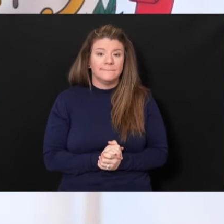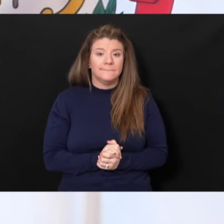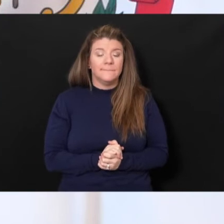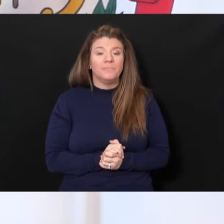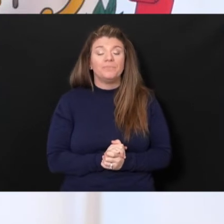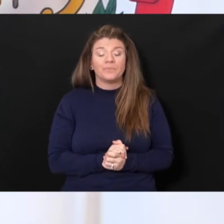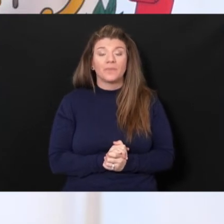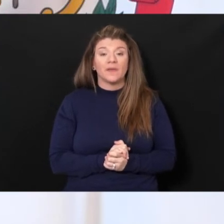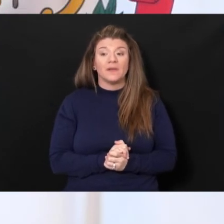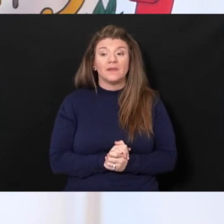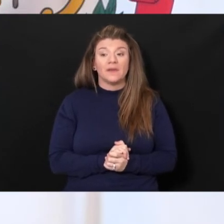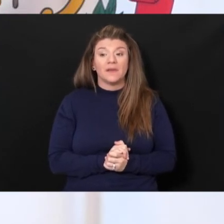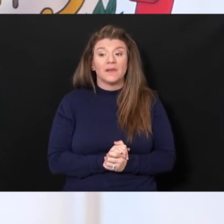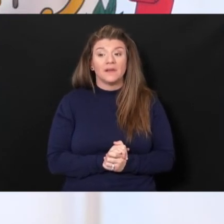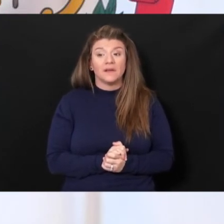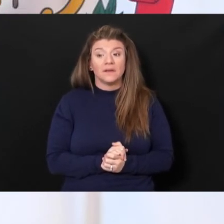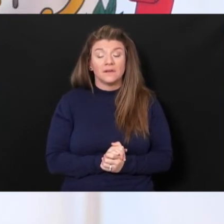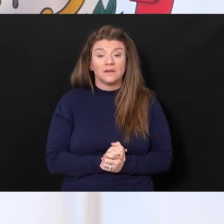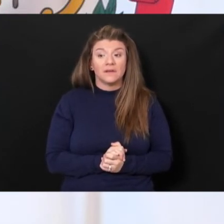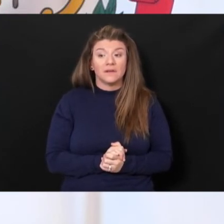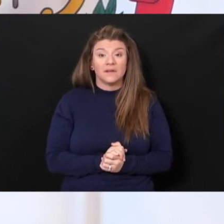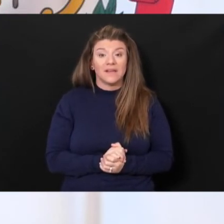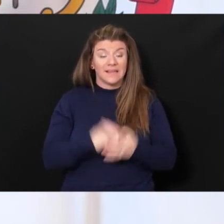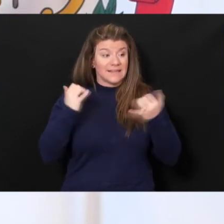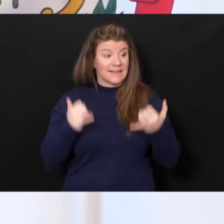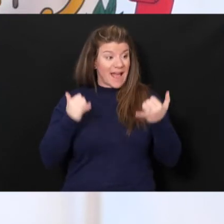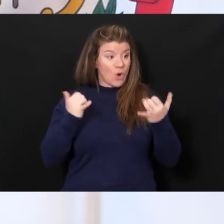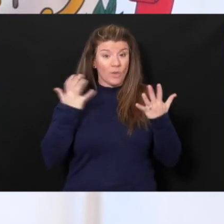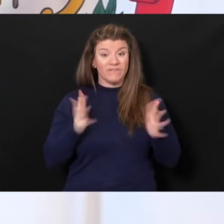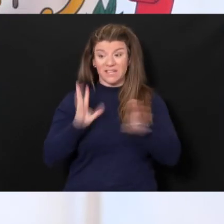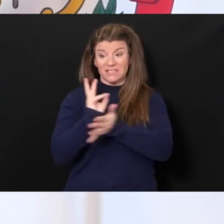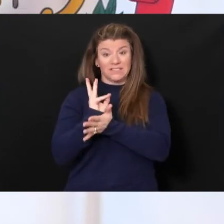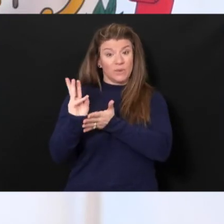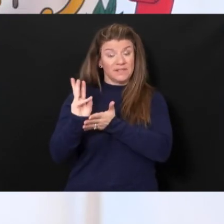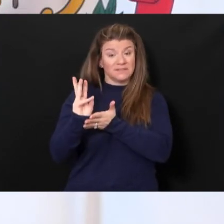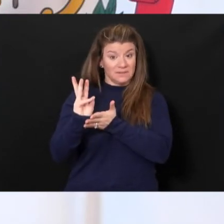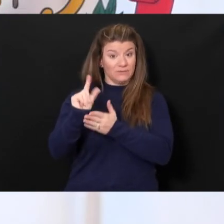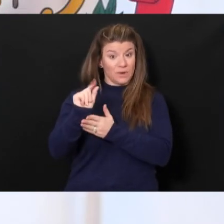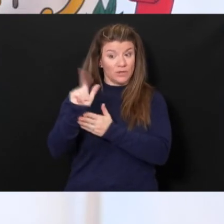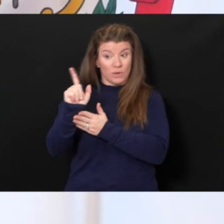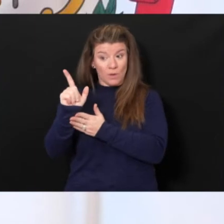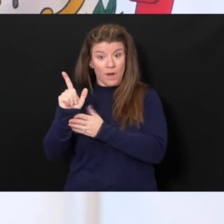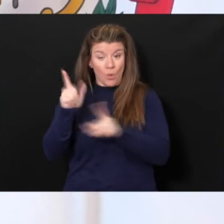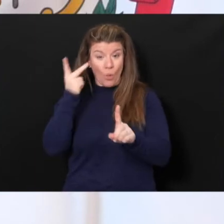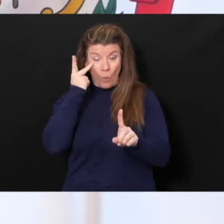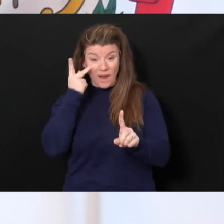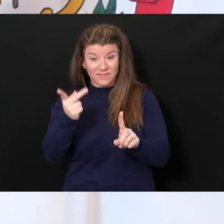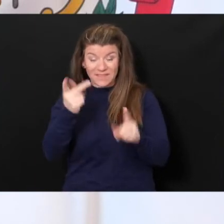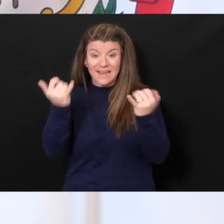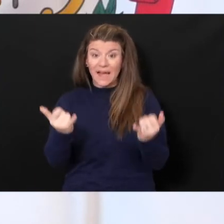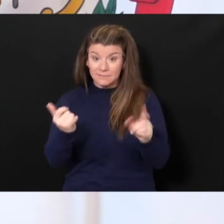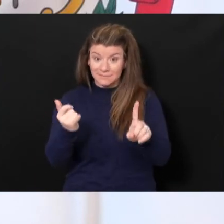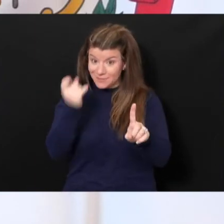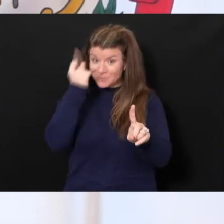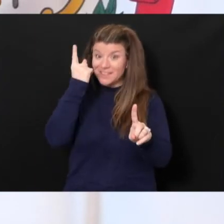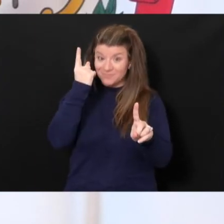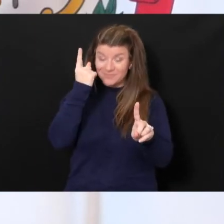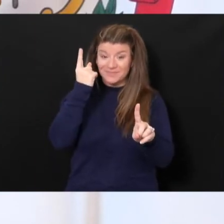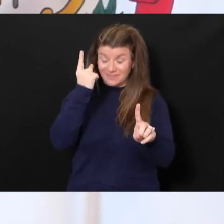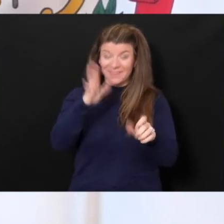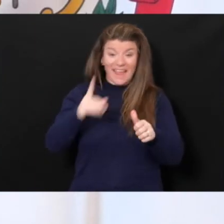In the first 6 weeks of 2021, we have seen now, get this, in